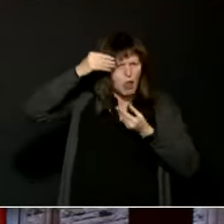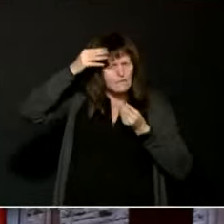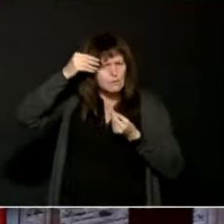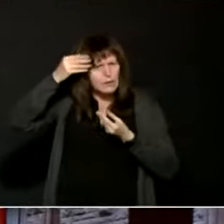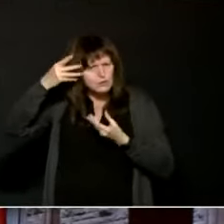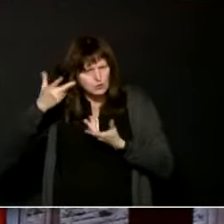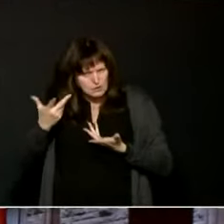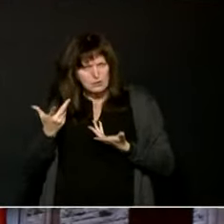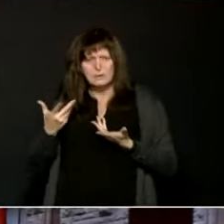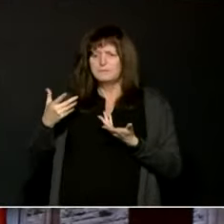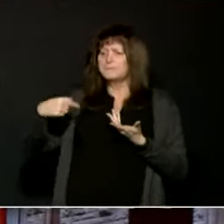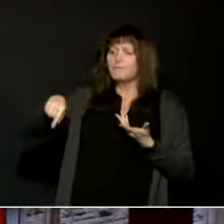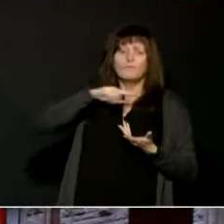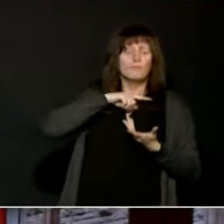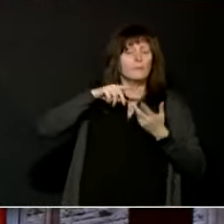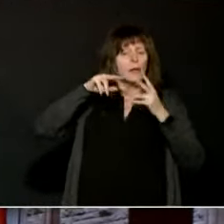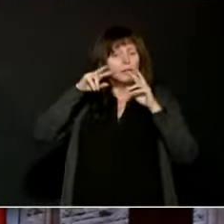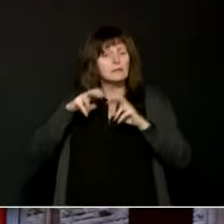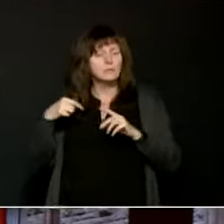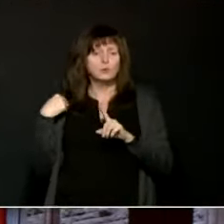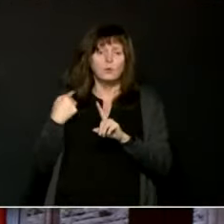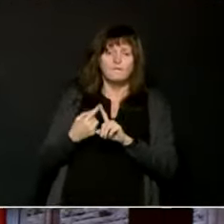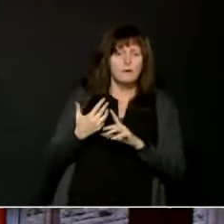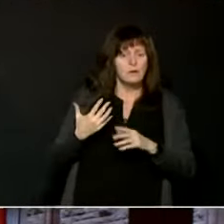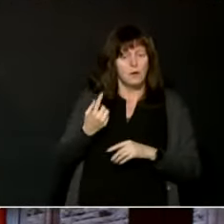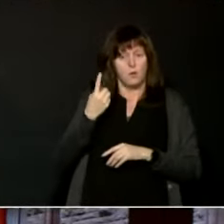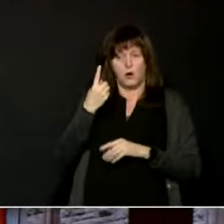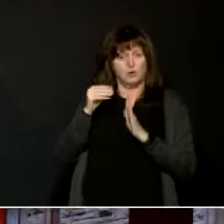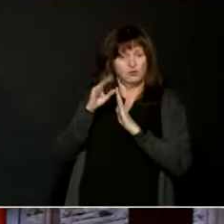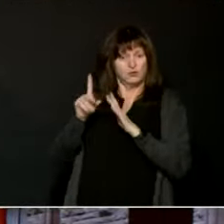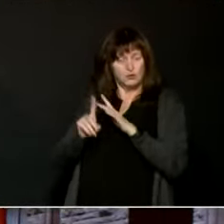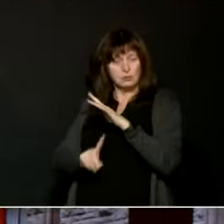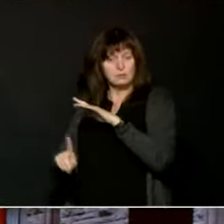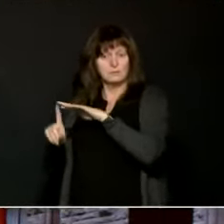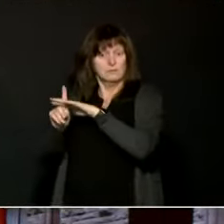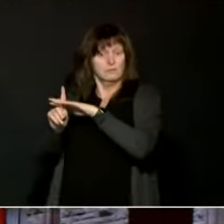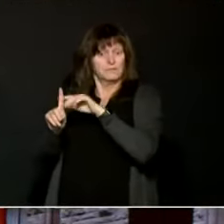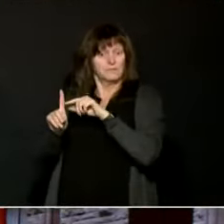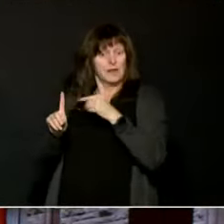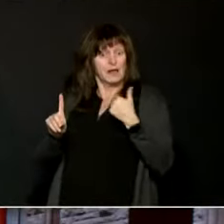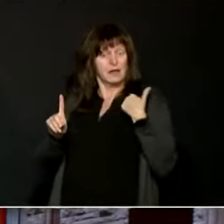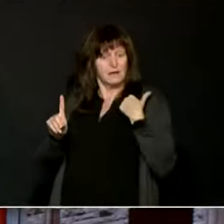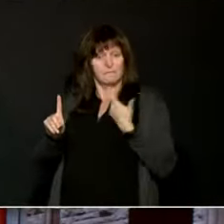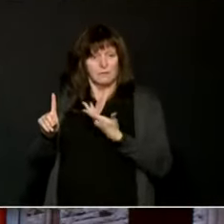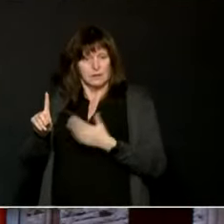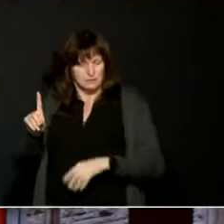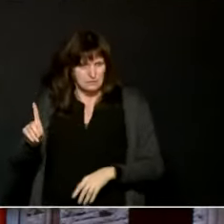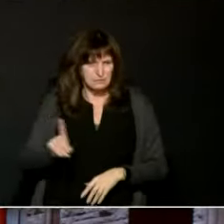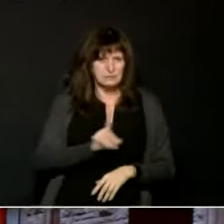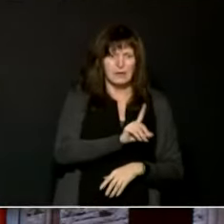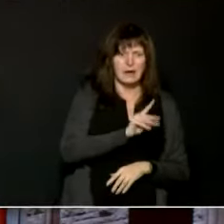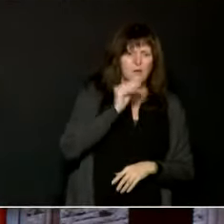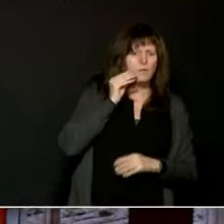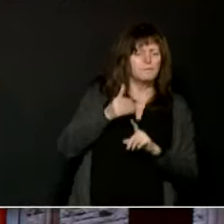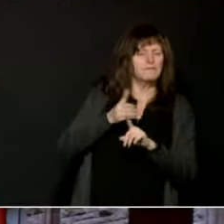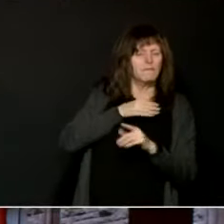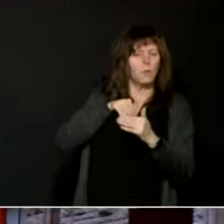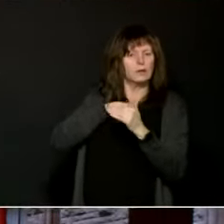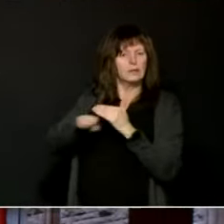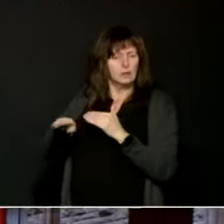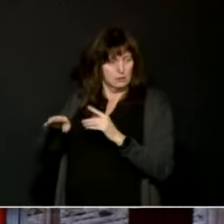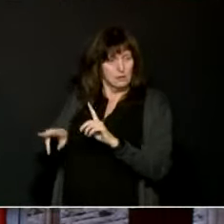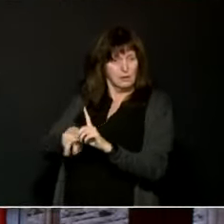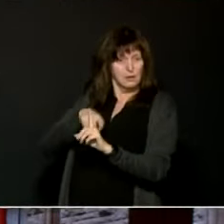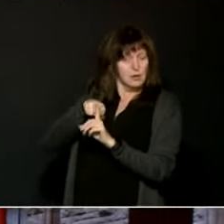students coming with one symptom has been very effective of picking up a lot of students before they even get into school. A lot of our outbreaks